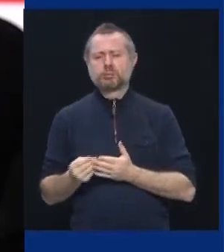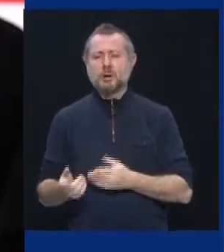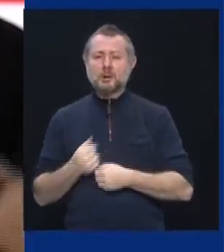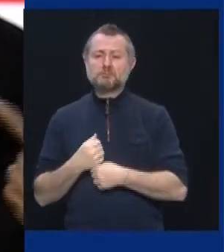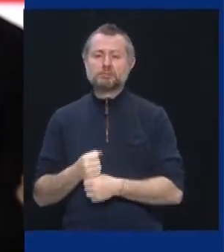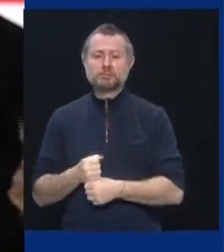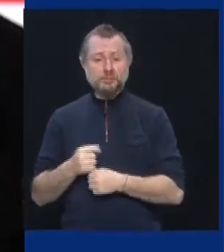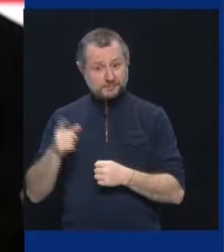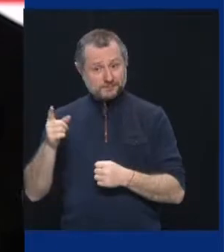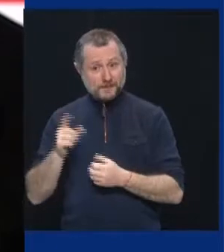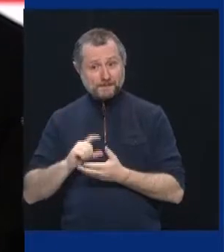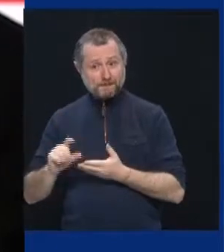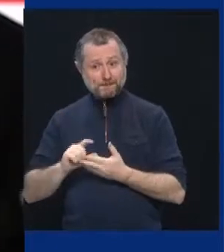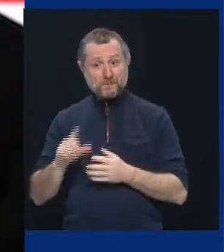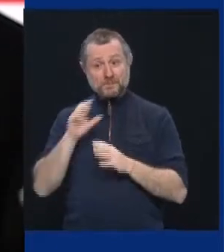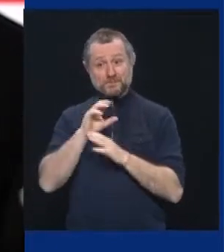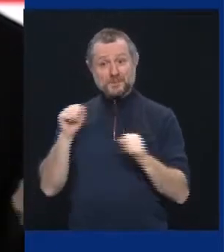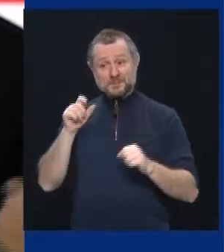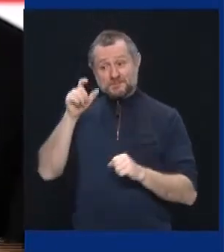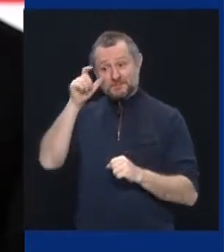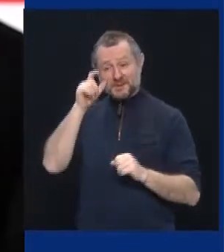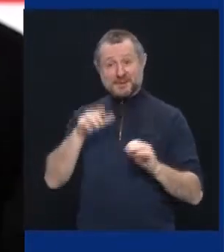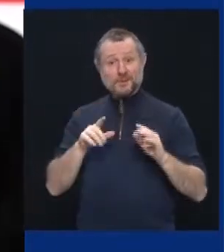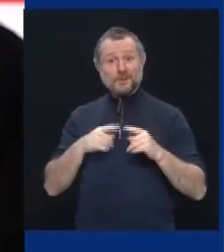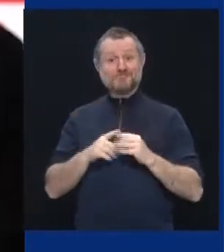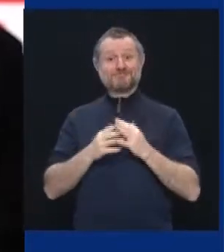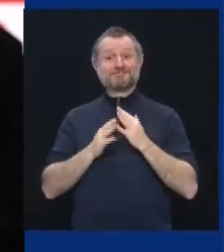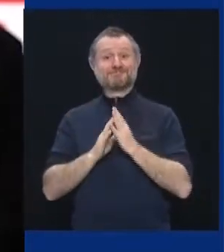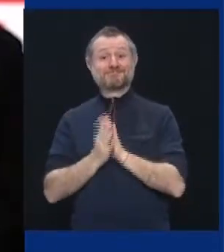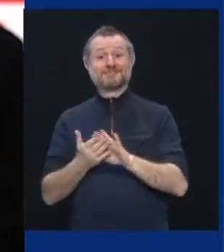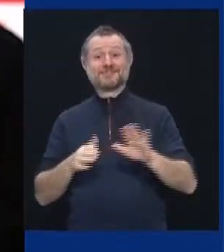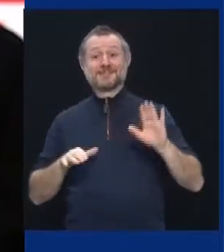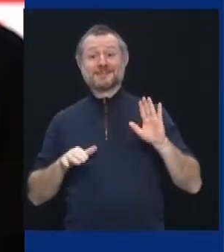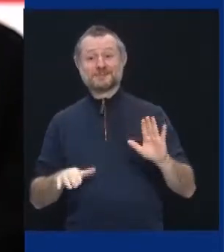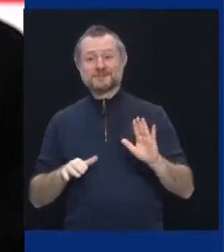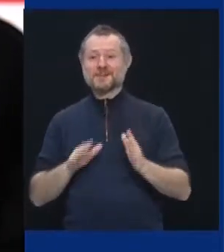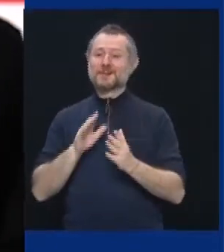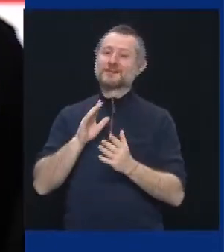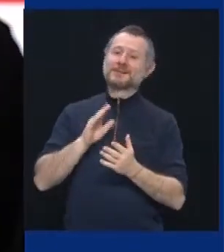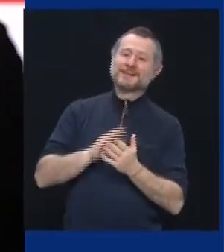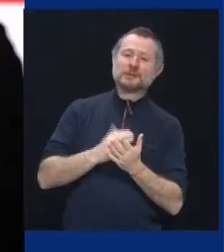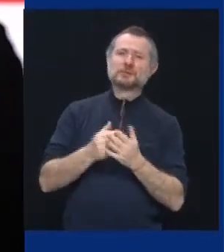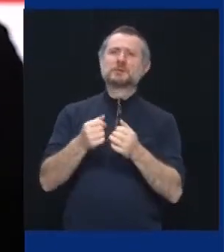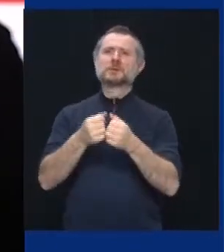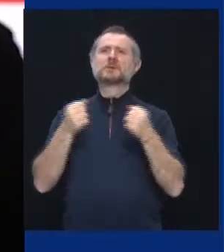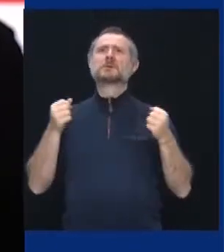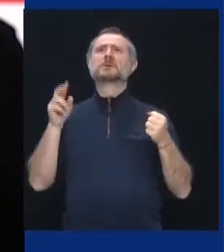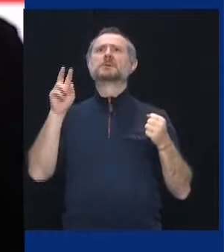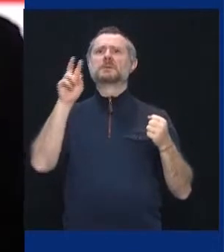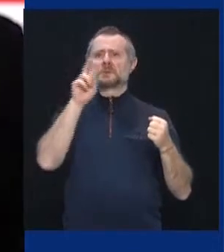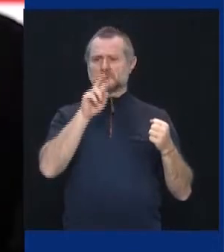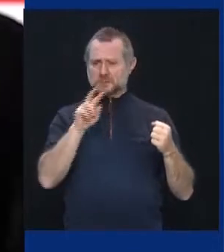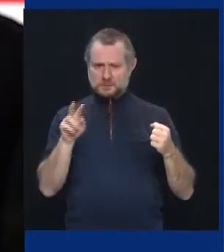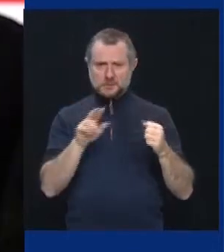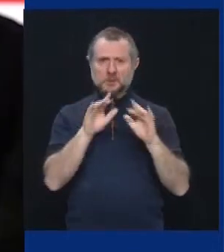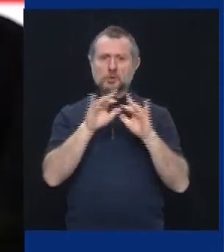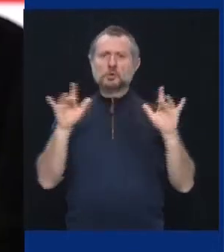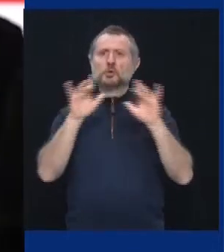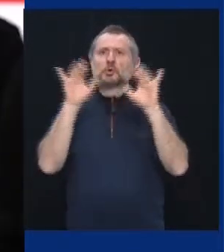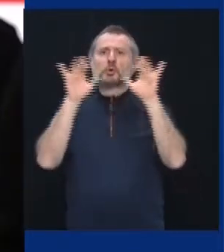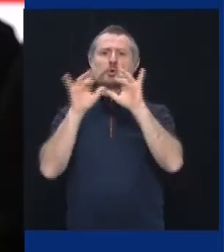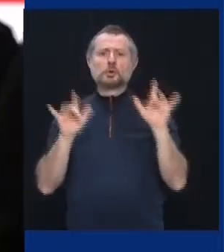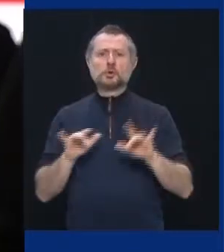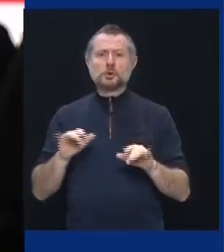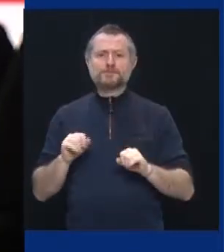President Biden took over and he went to the cupboard to find the vaccines, the cupboard was bare, right? This